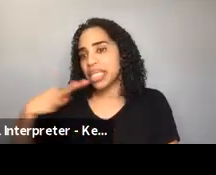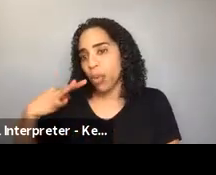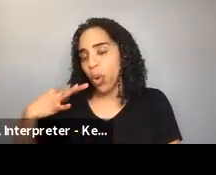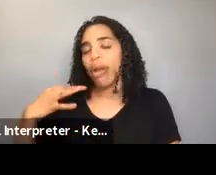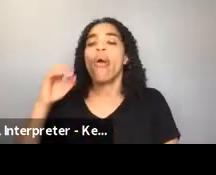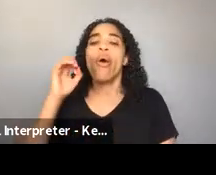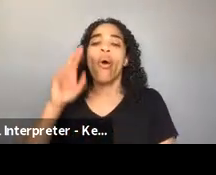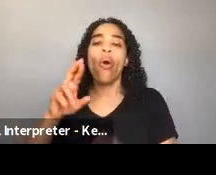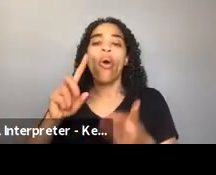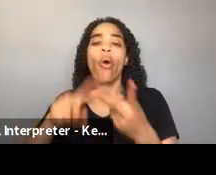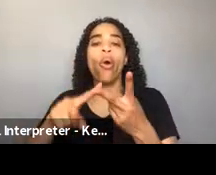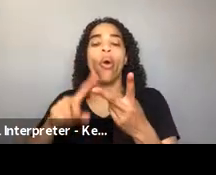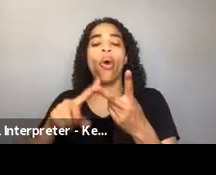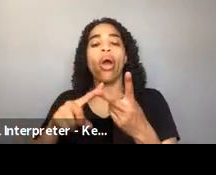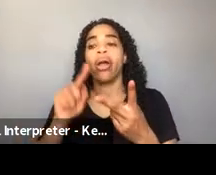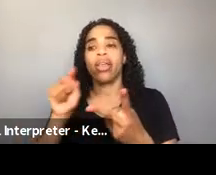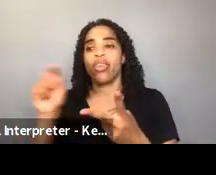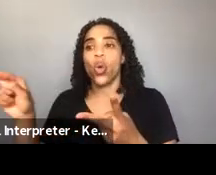all.